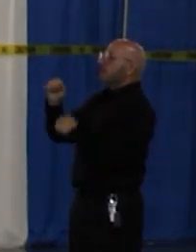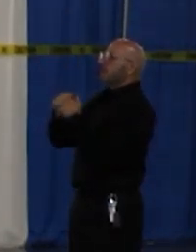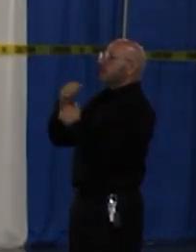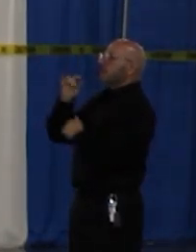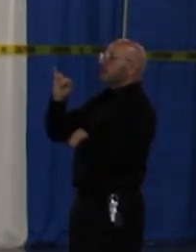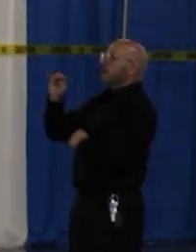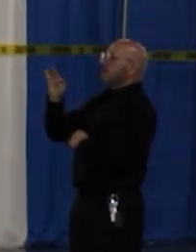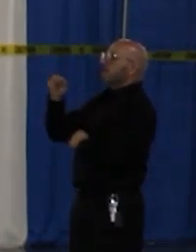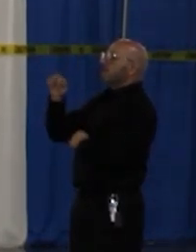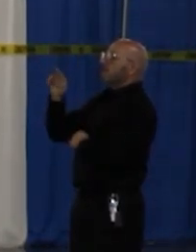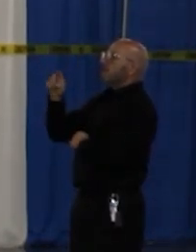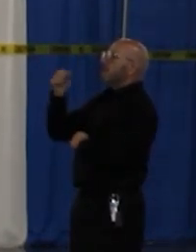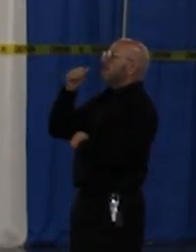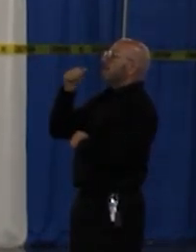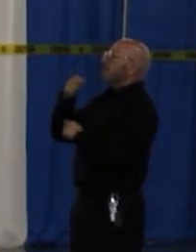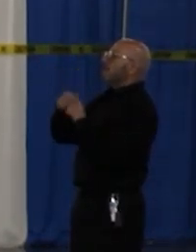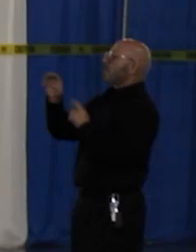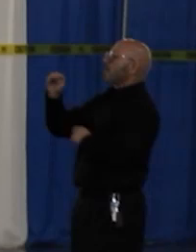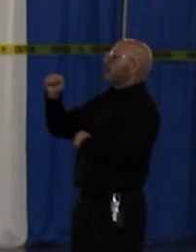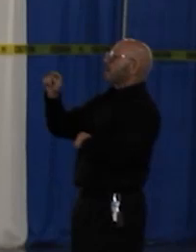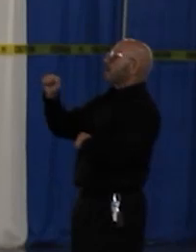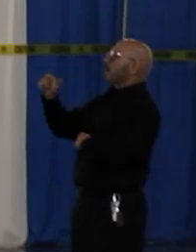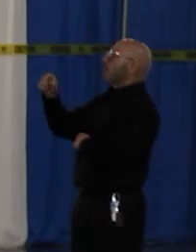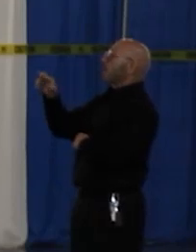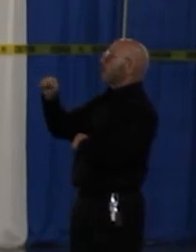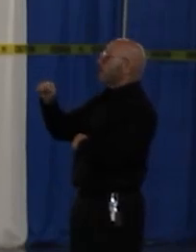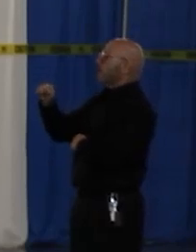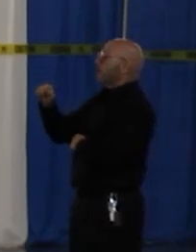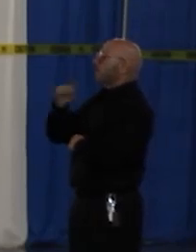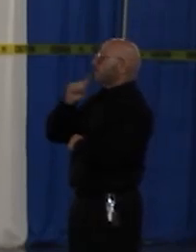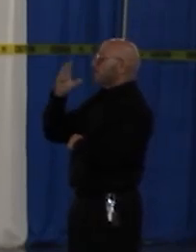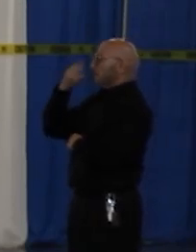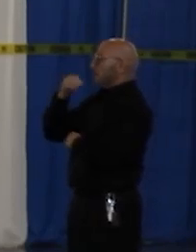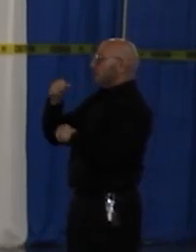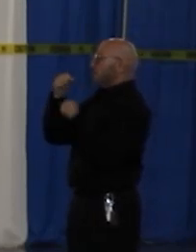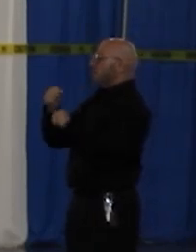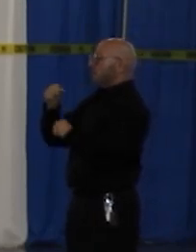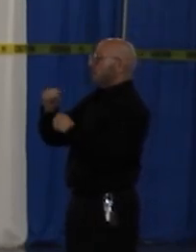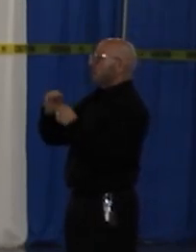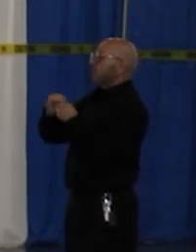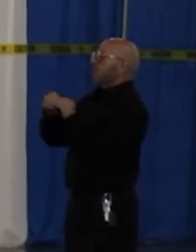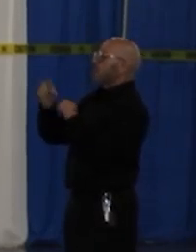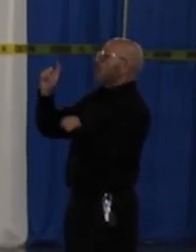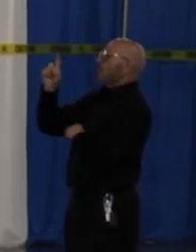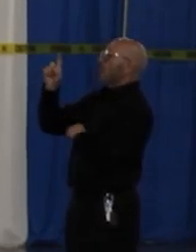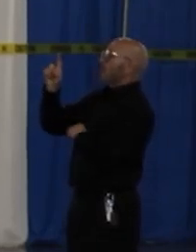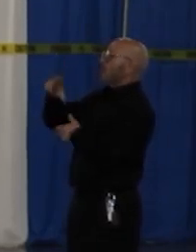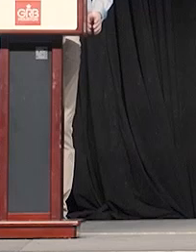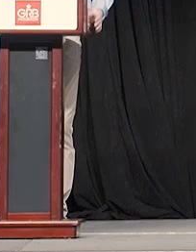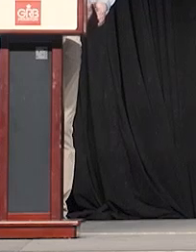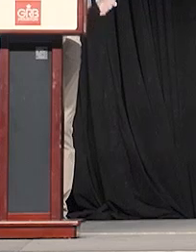near Matagorda with maximum sustained winds of 90 miles per hour, making it a pretty strong Category 1 hurricane on the Saffir-Simpson